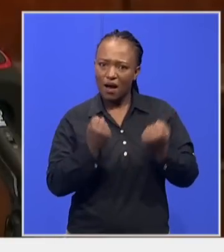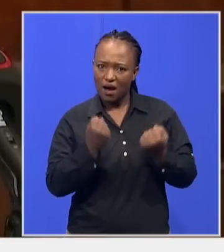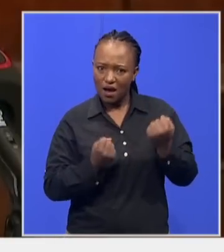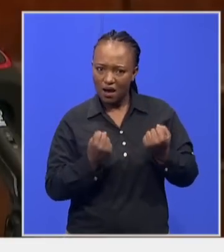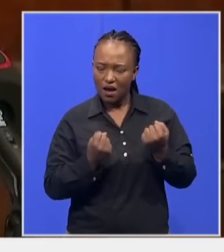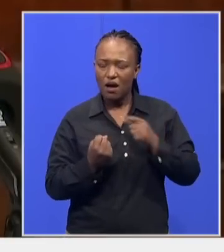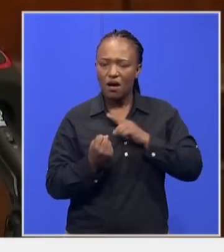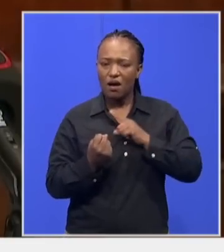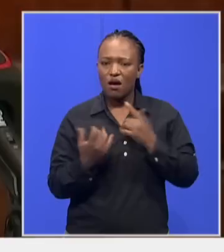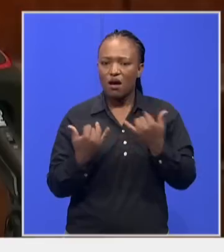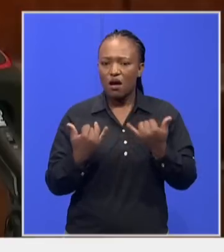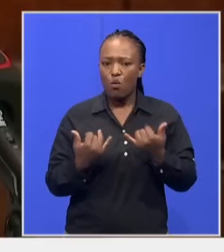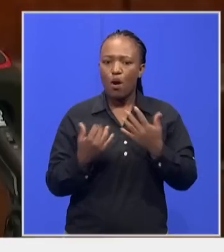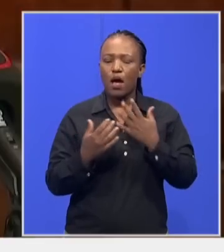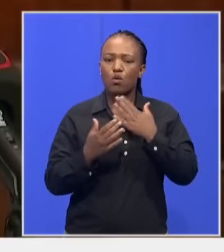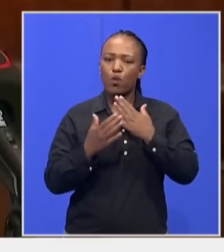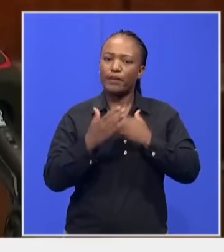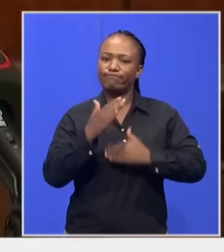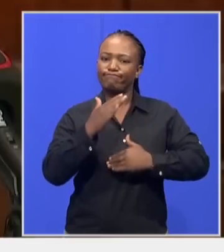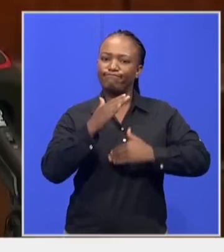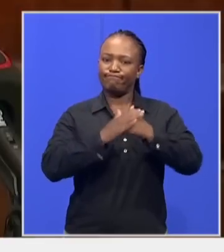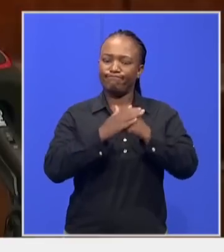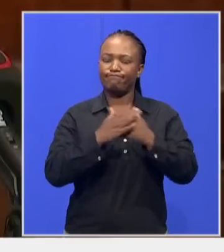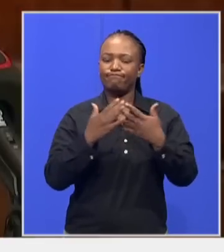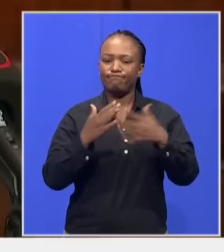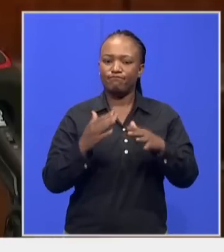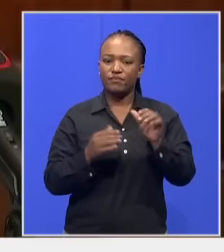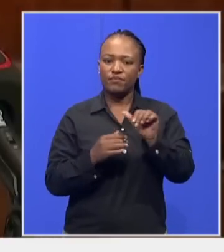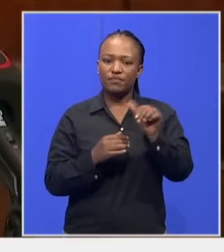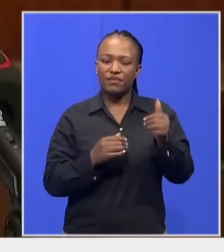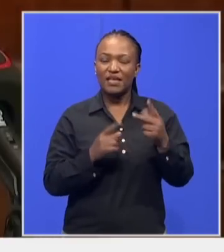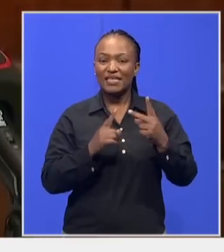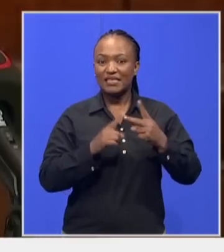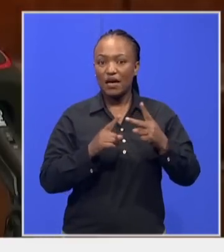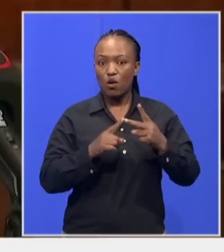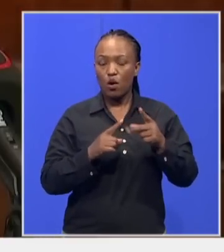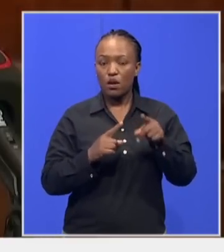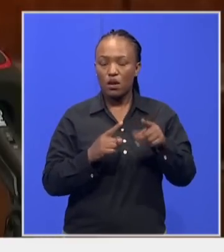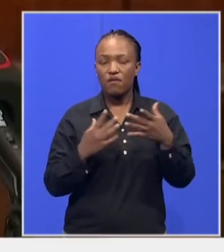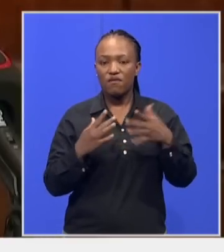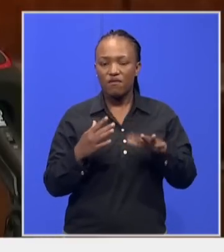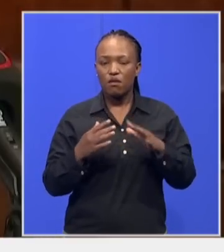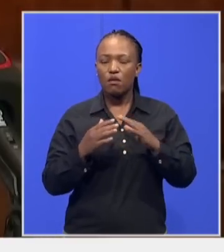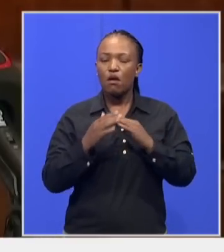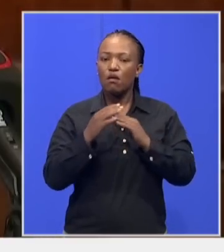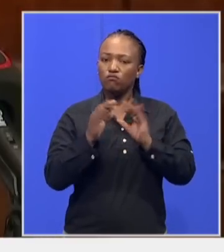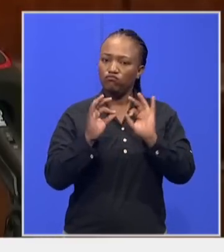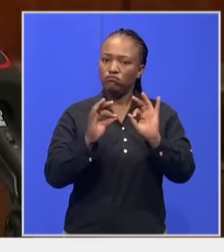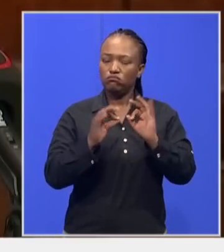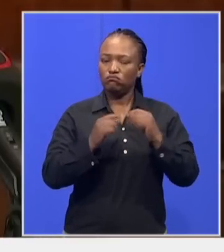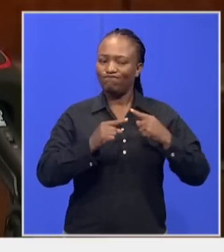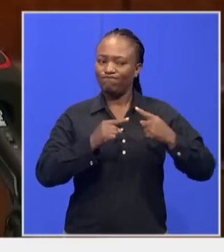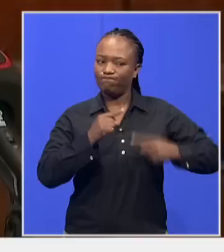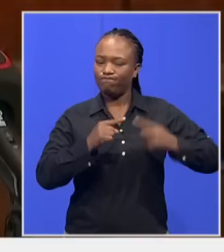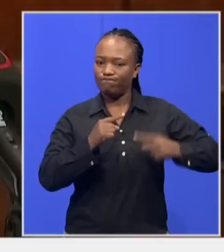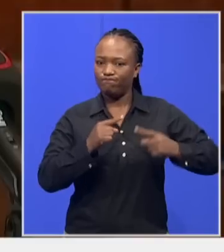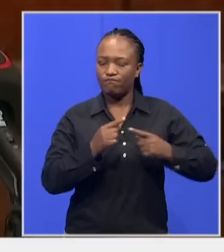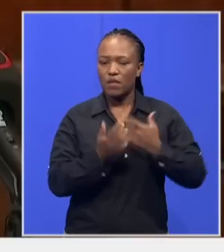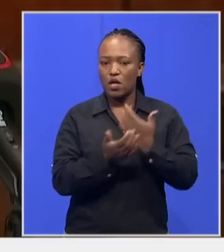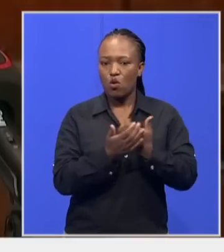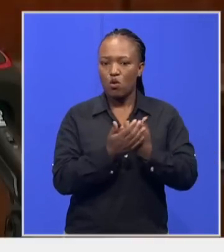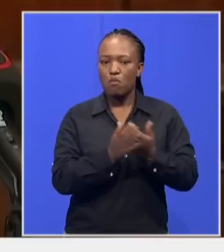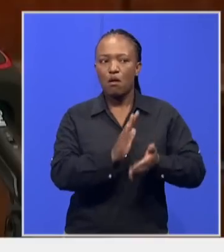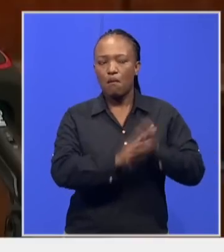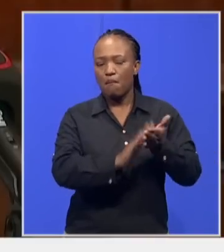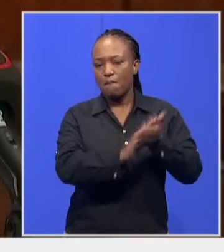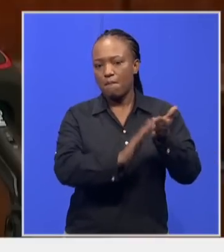its maximum capacity. The second one, run it at the maximum capacity, save the economy, you are doing great harm